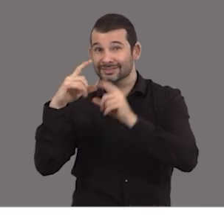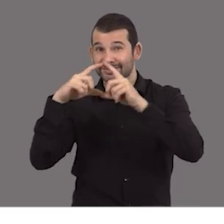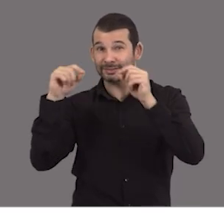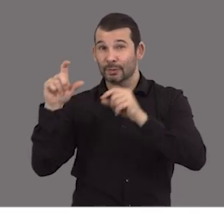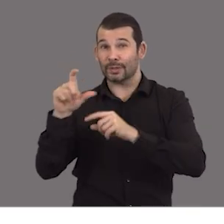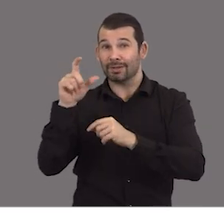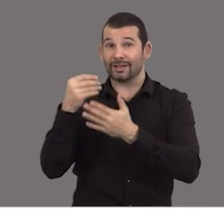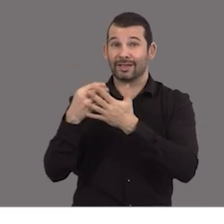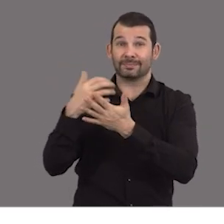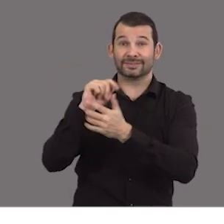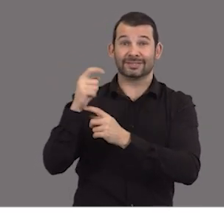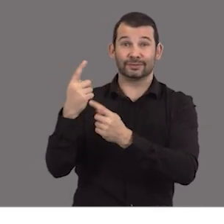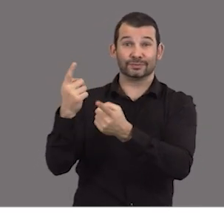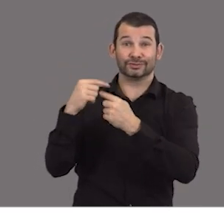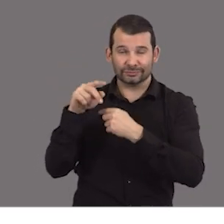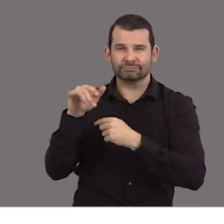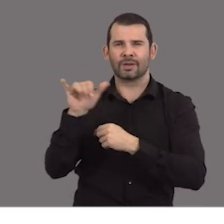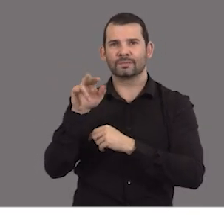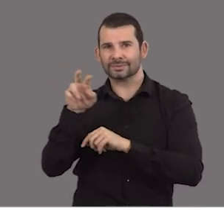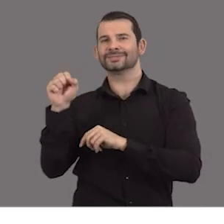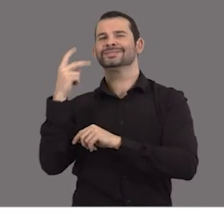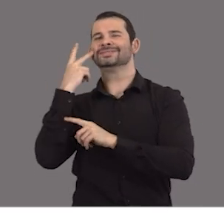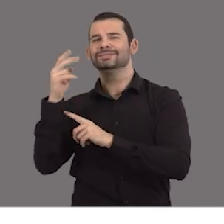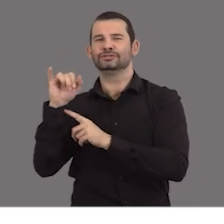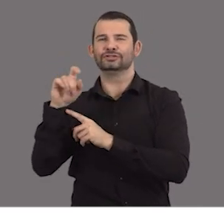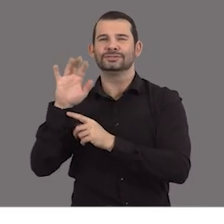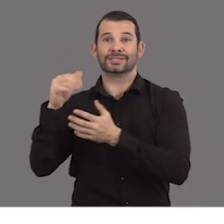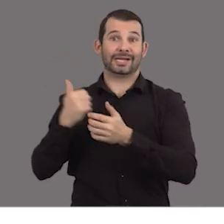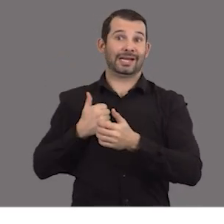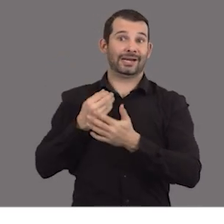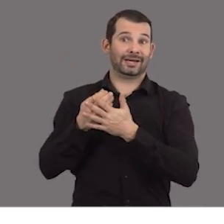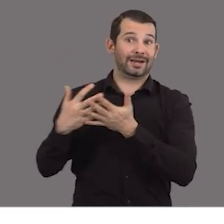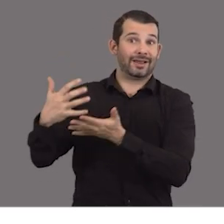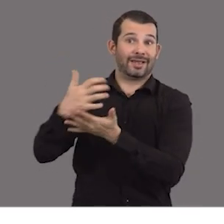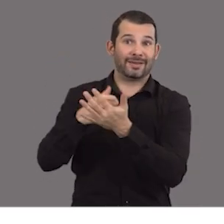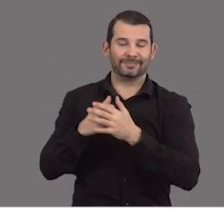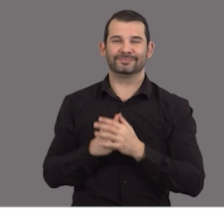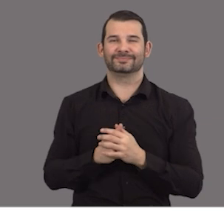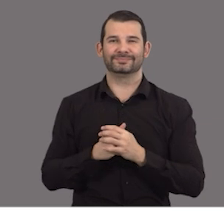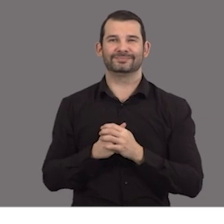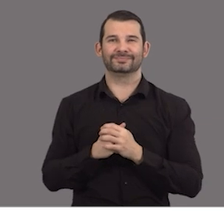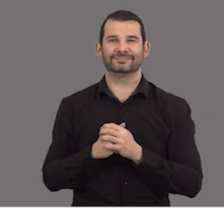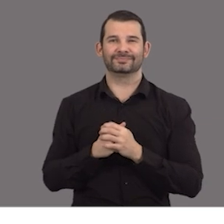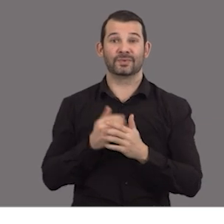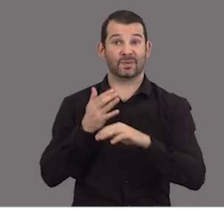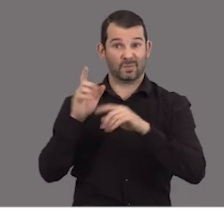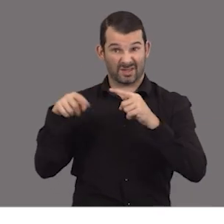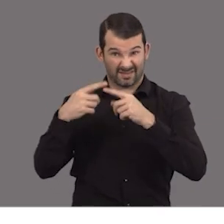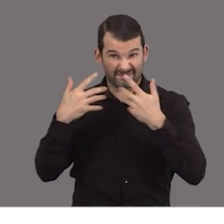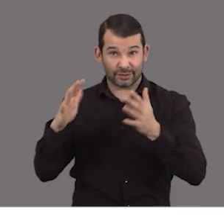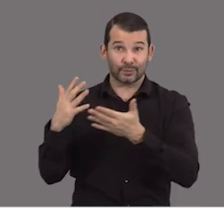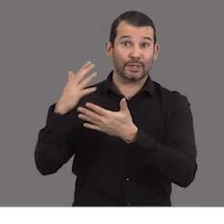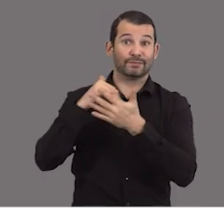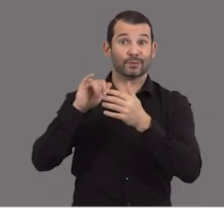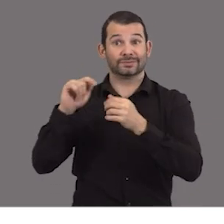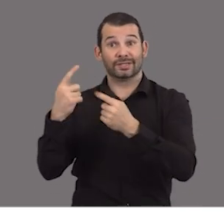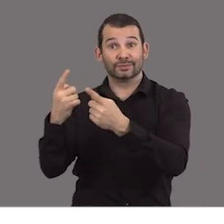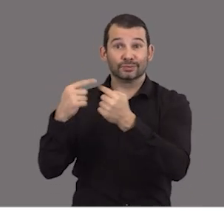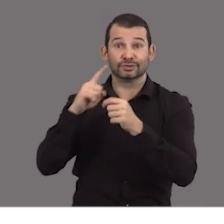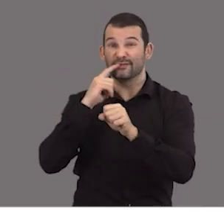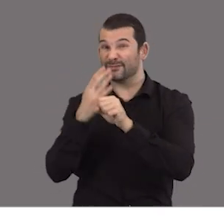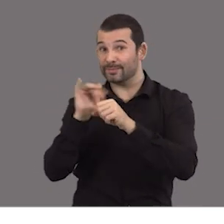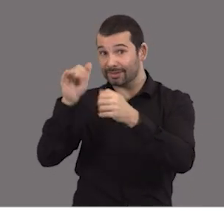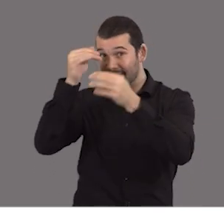of the Quebec income tax return, and we also see JEET's Canadian income. Once you finish reviewing the tax returns